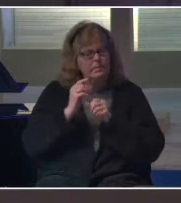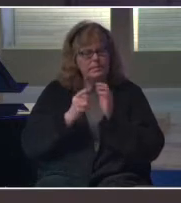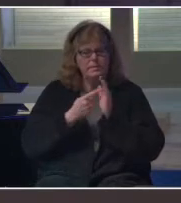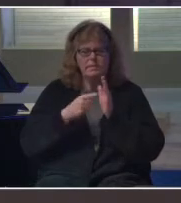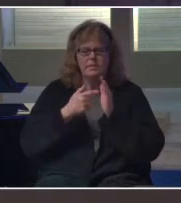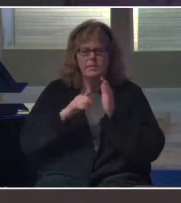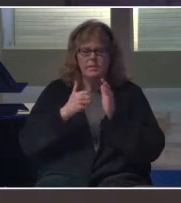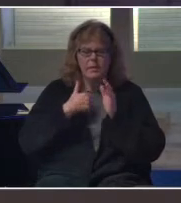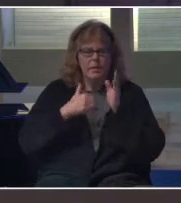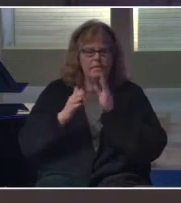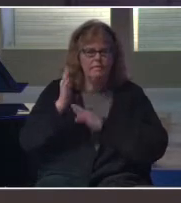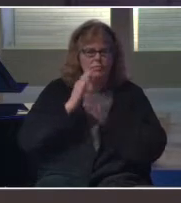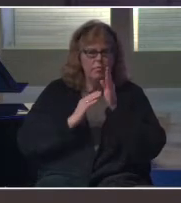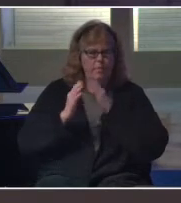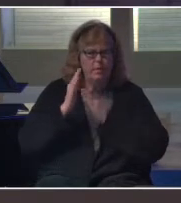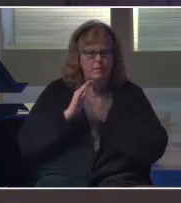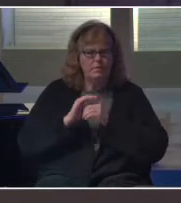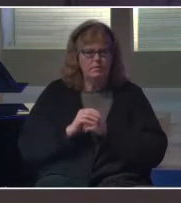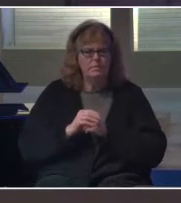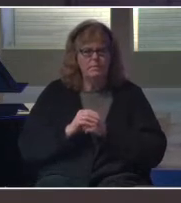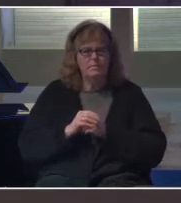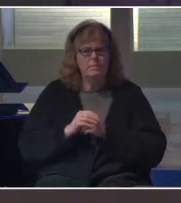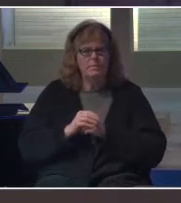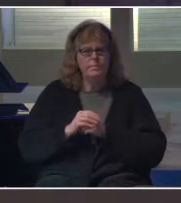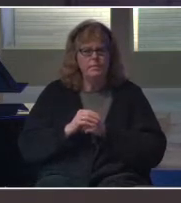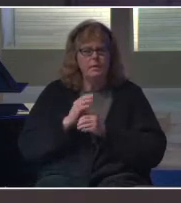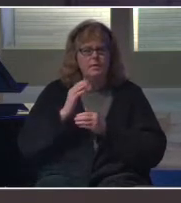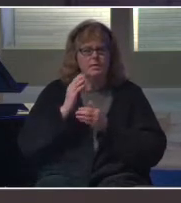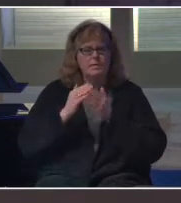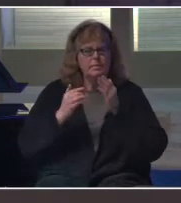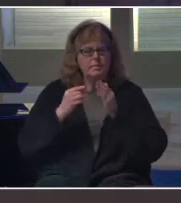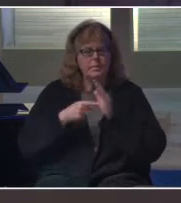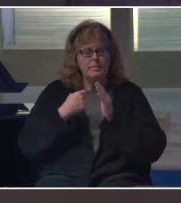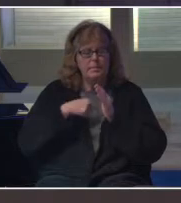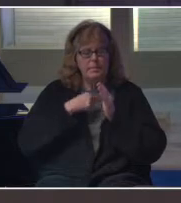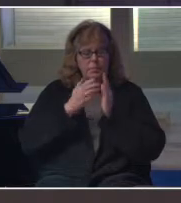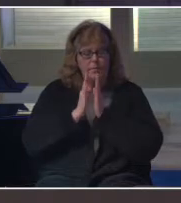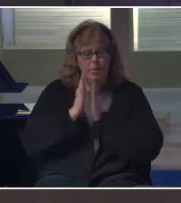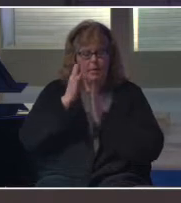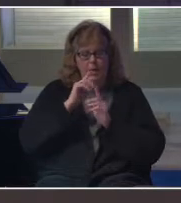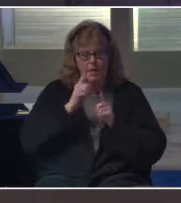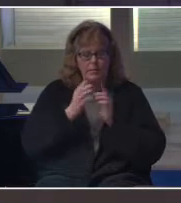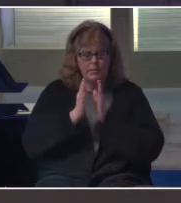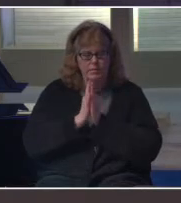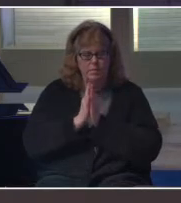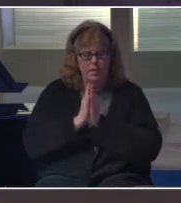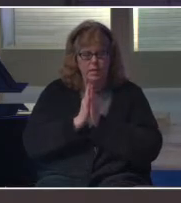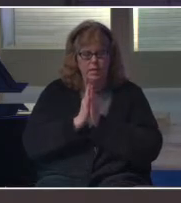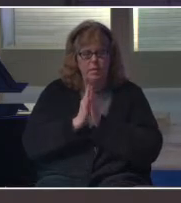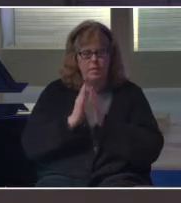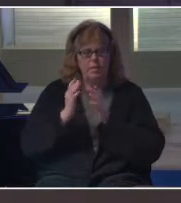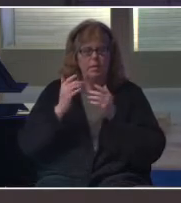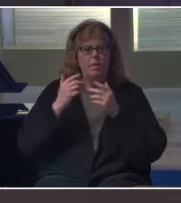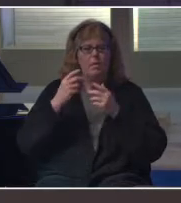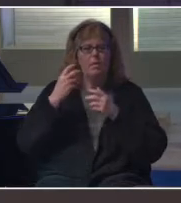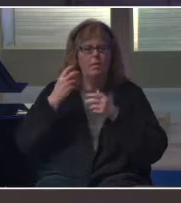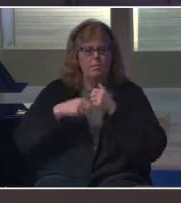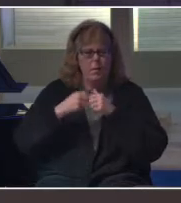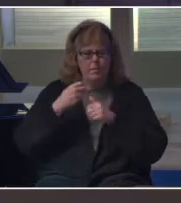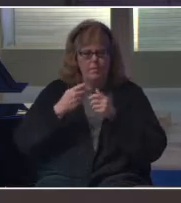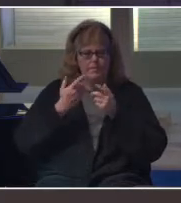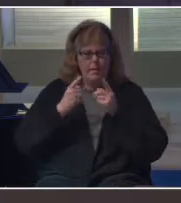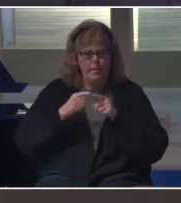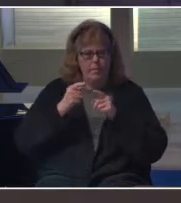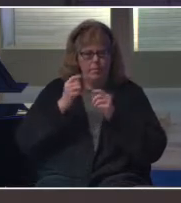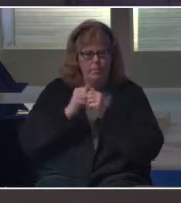troubles, without suras. When some of us have prayed and God answered our prayers, there were problems that came as a result of those